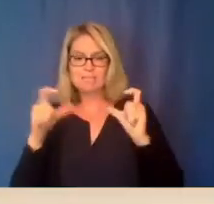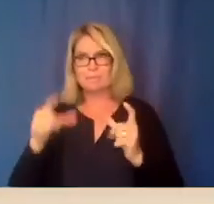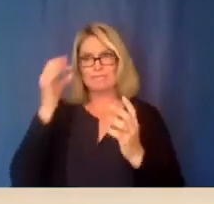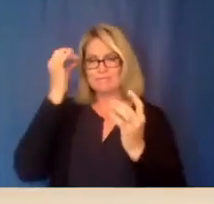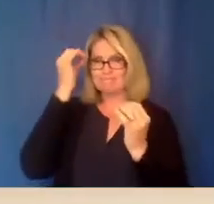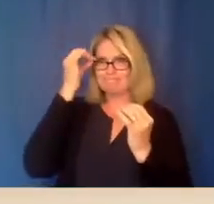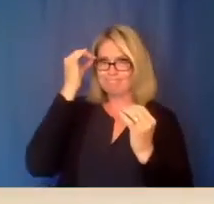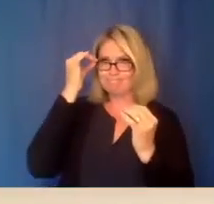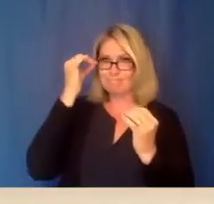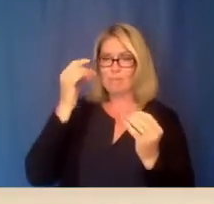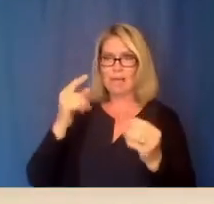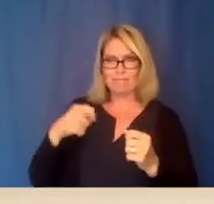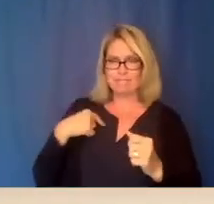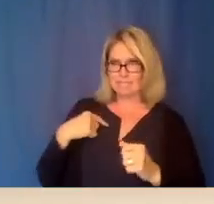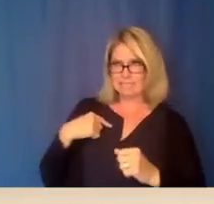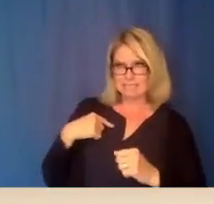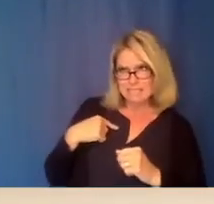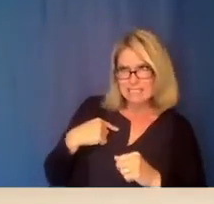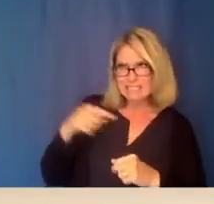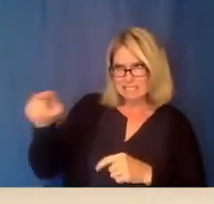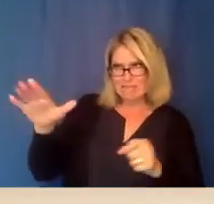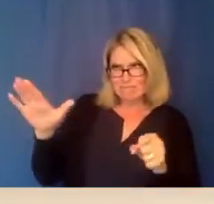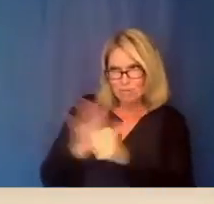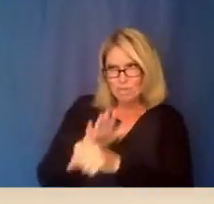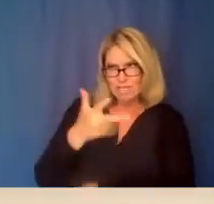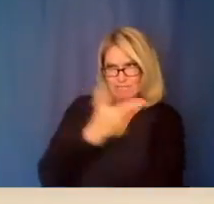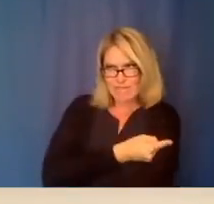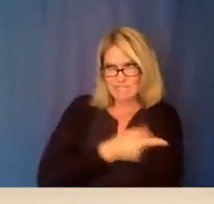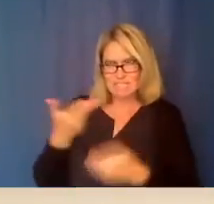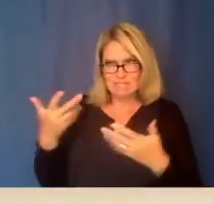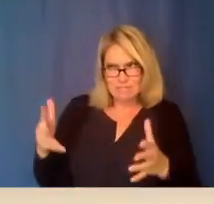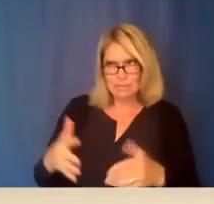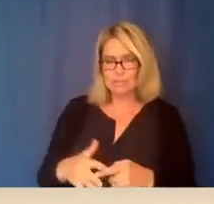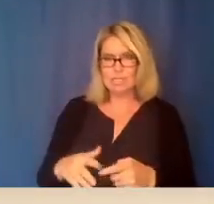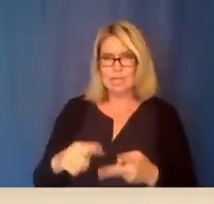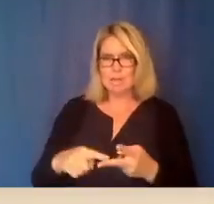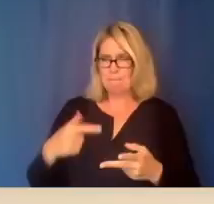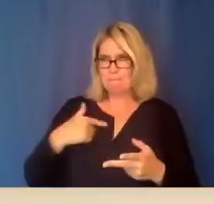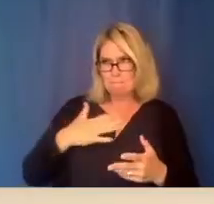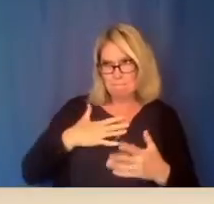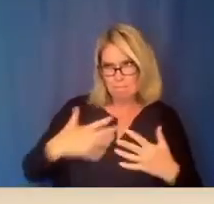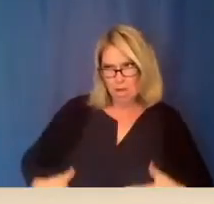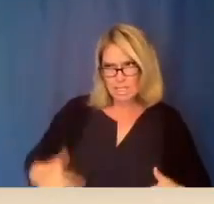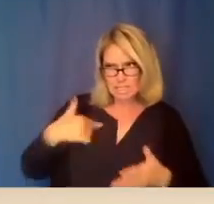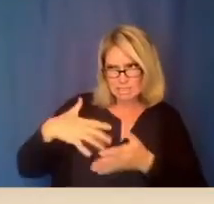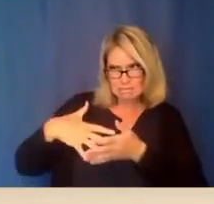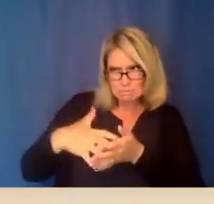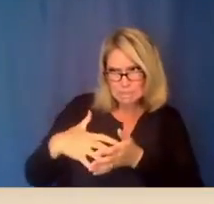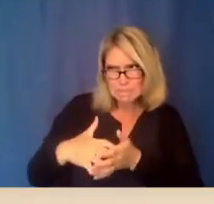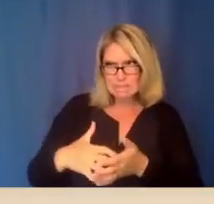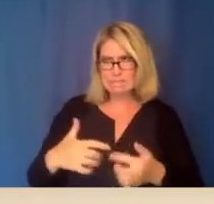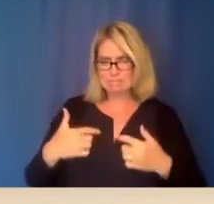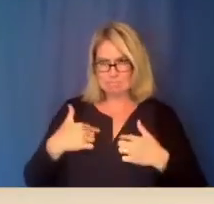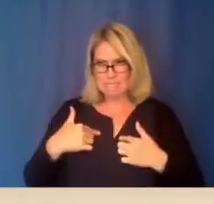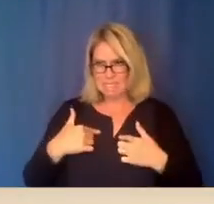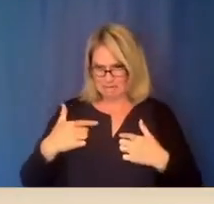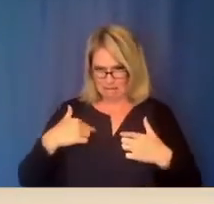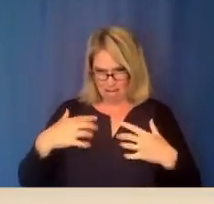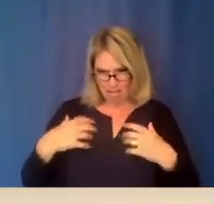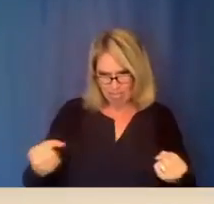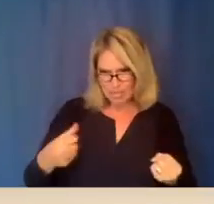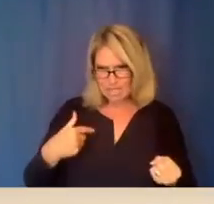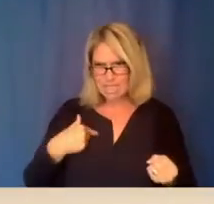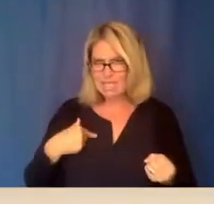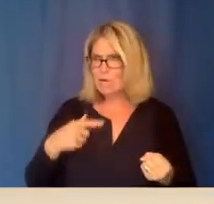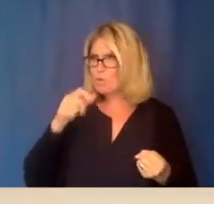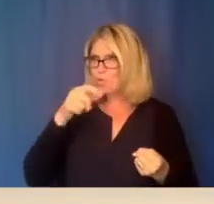fully protected around you? Are you immunocompromised? What is your own health status? And what is the health status of